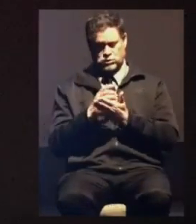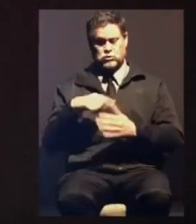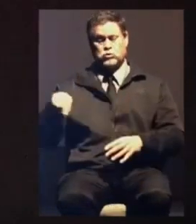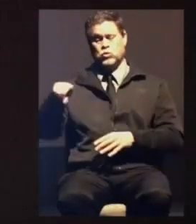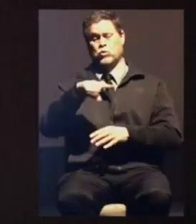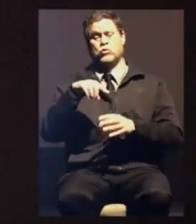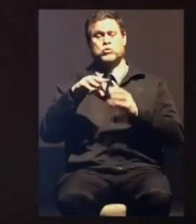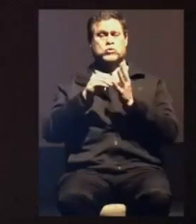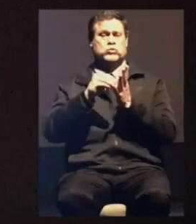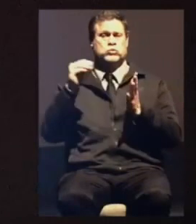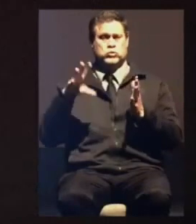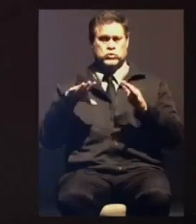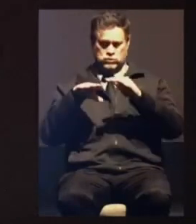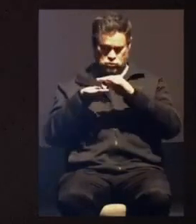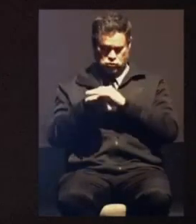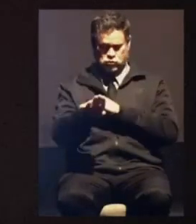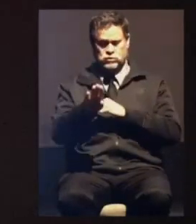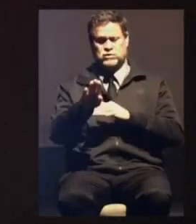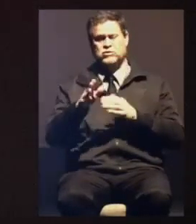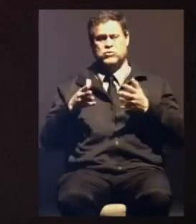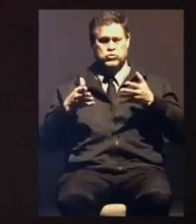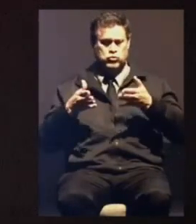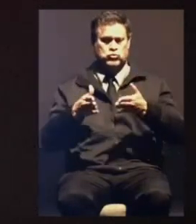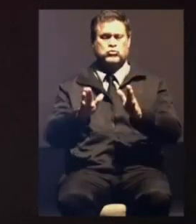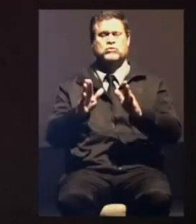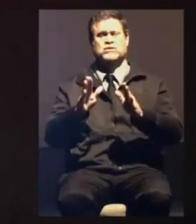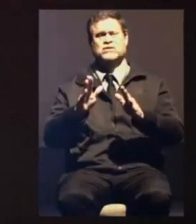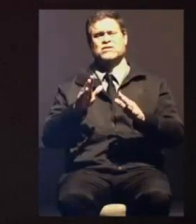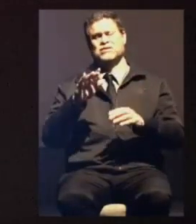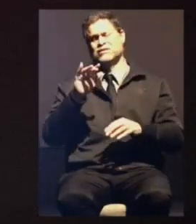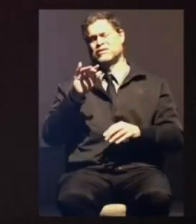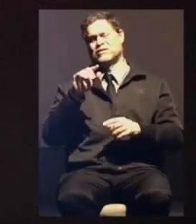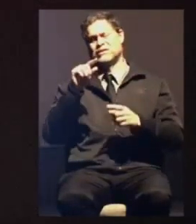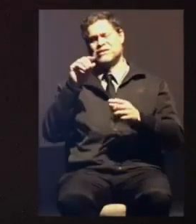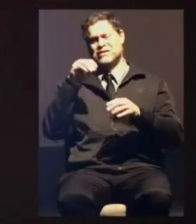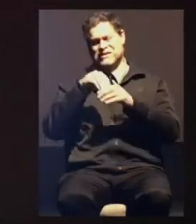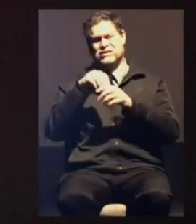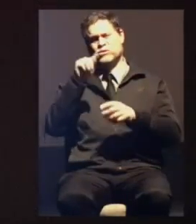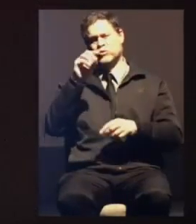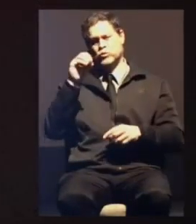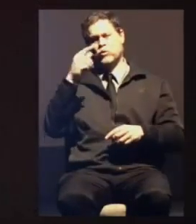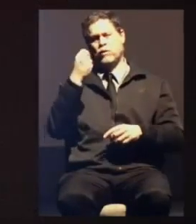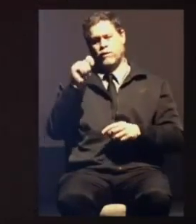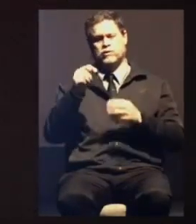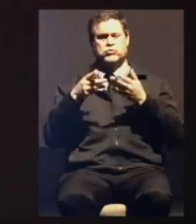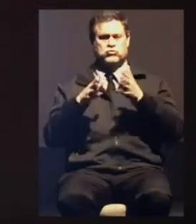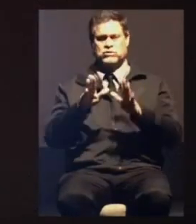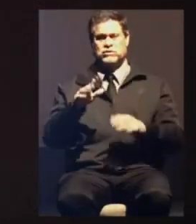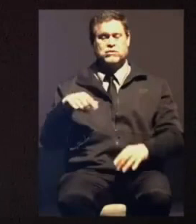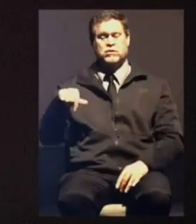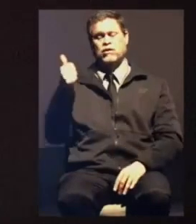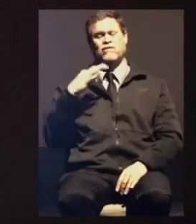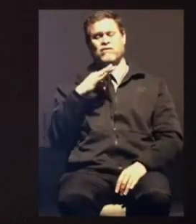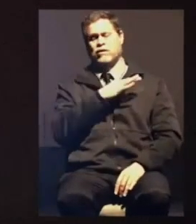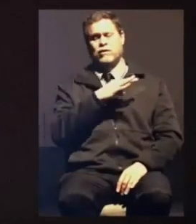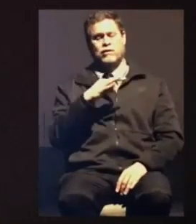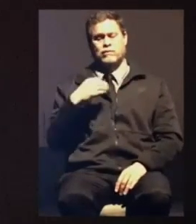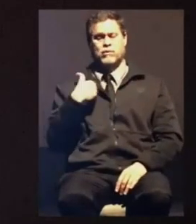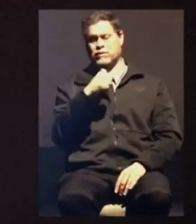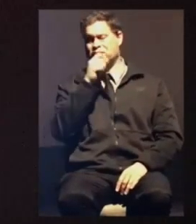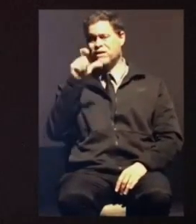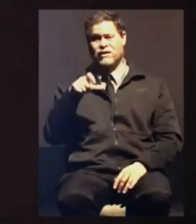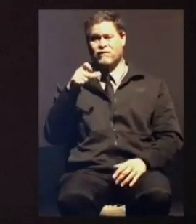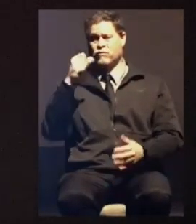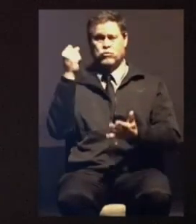students enrolled it into the streets, and it was another success, and they went to the faculty assembly, who did not have to approve